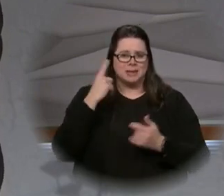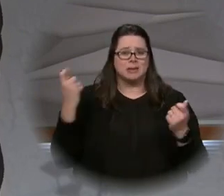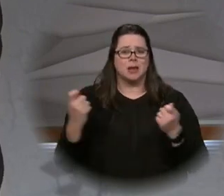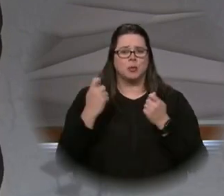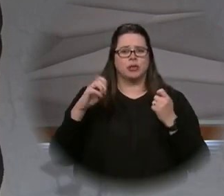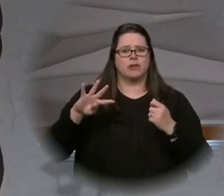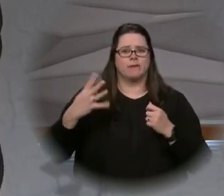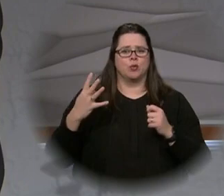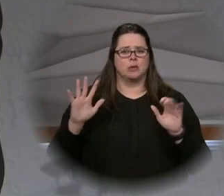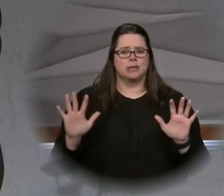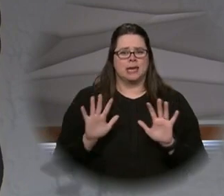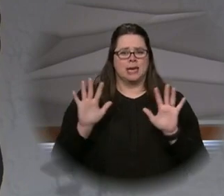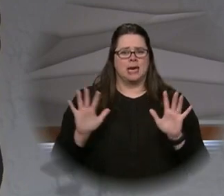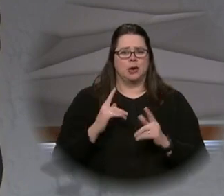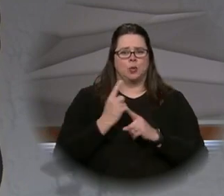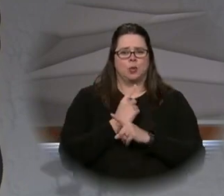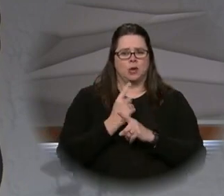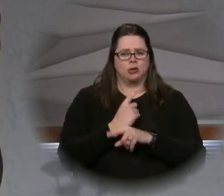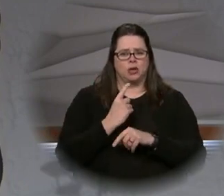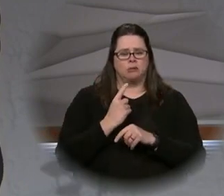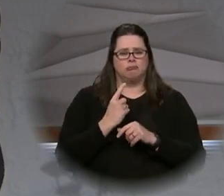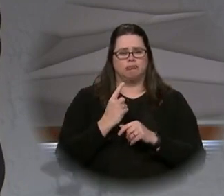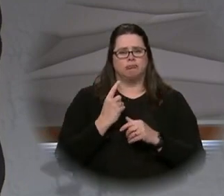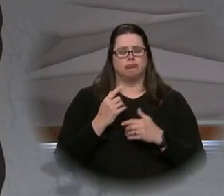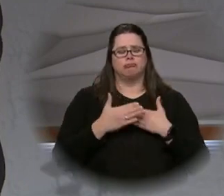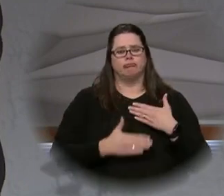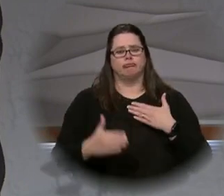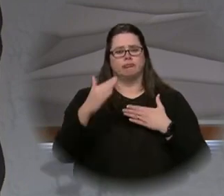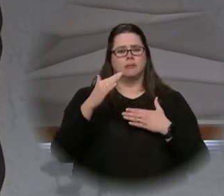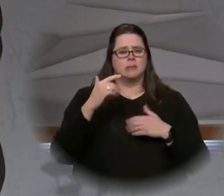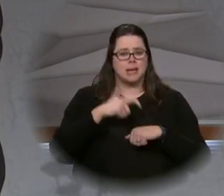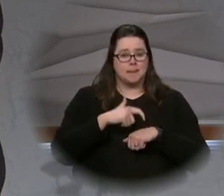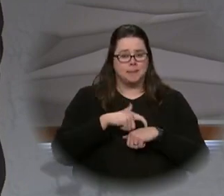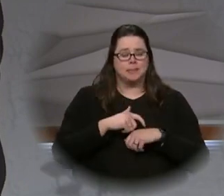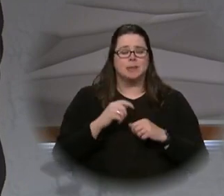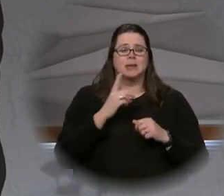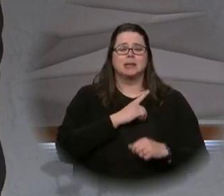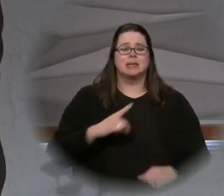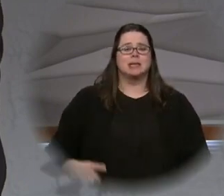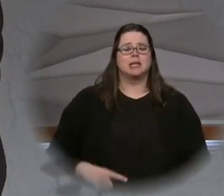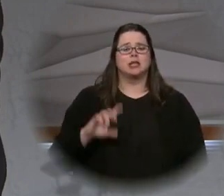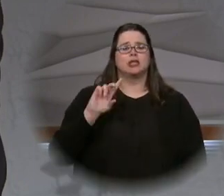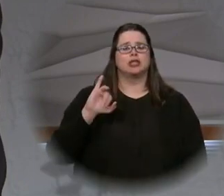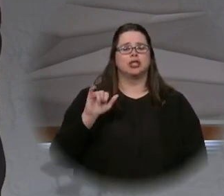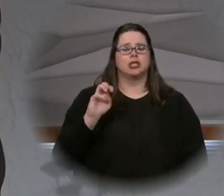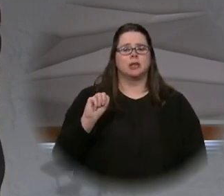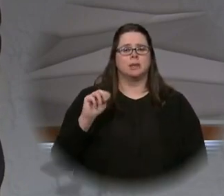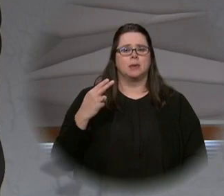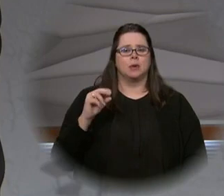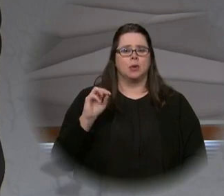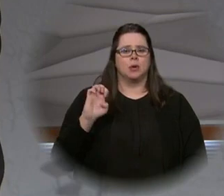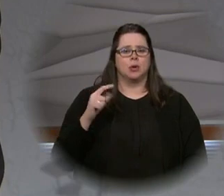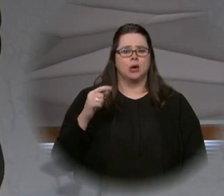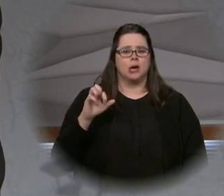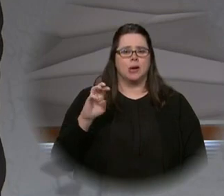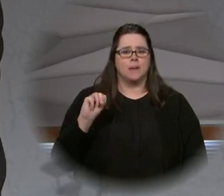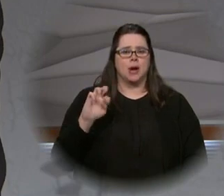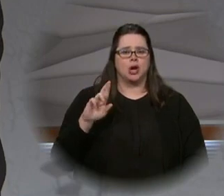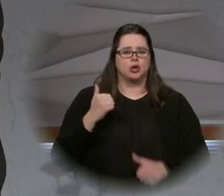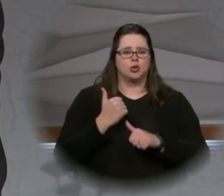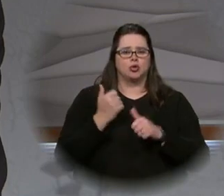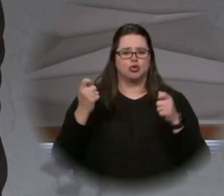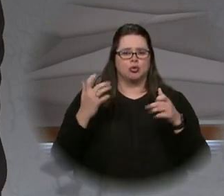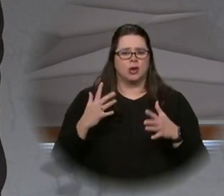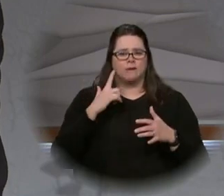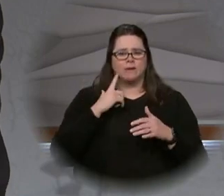the fourth Sunday in Ordinary Time. Deacon Jim Hagemeyer, Associate Director of the